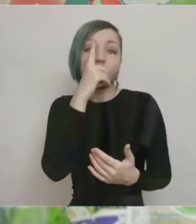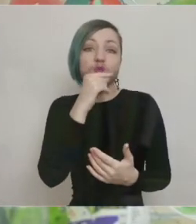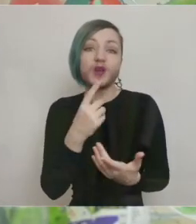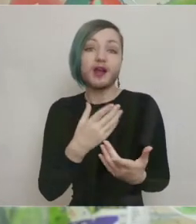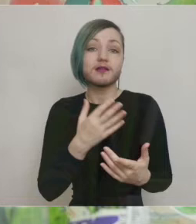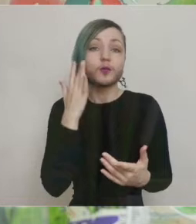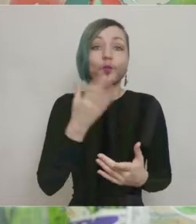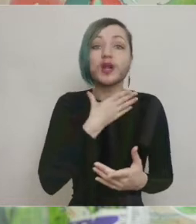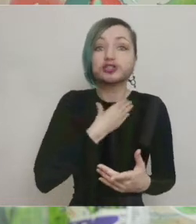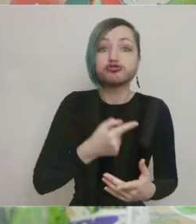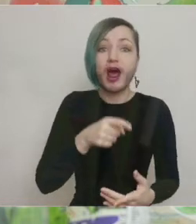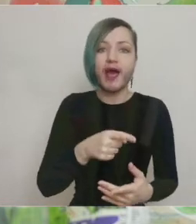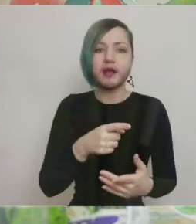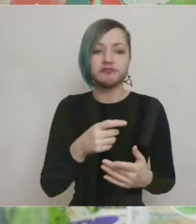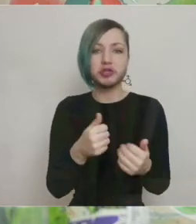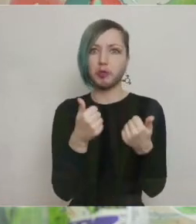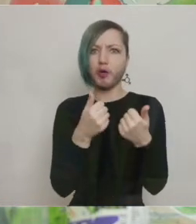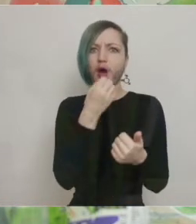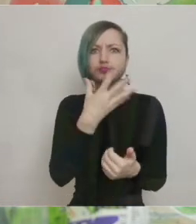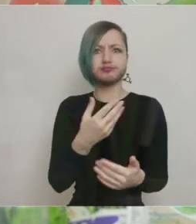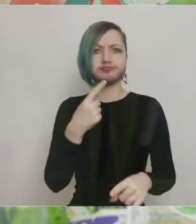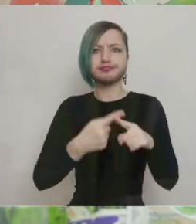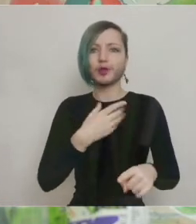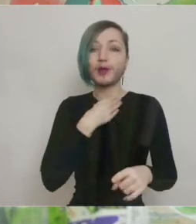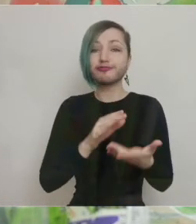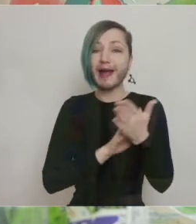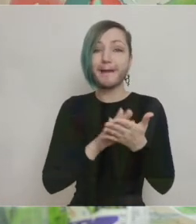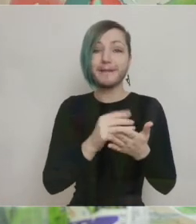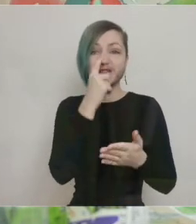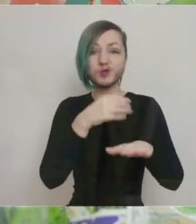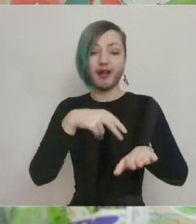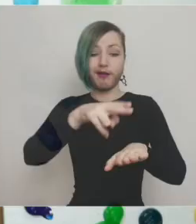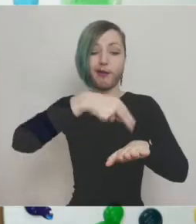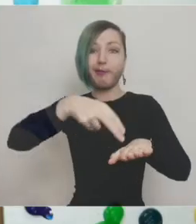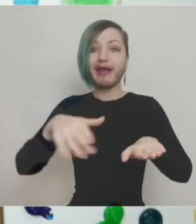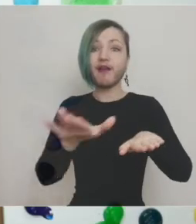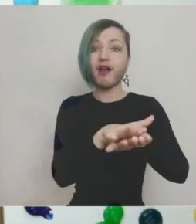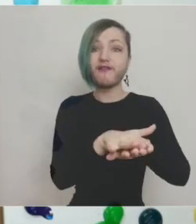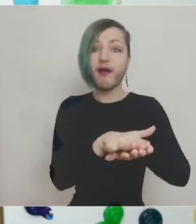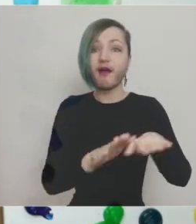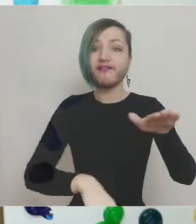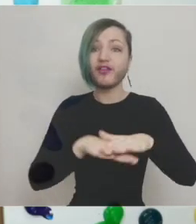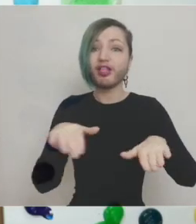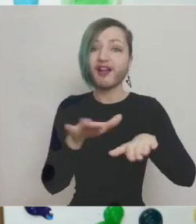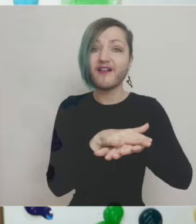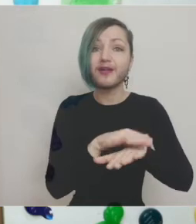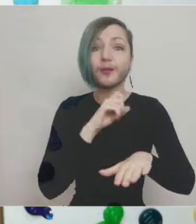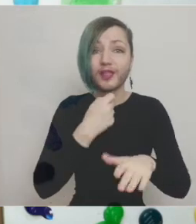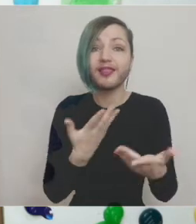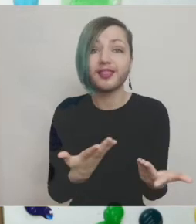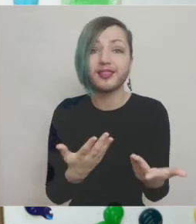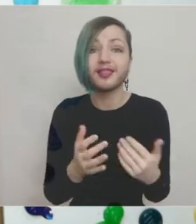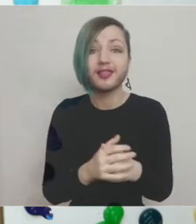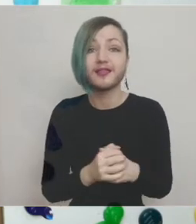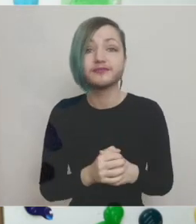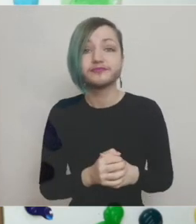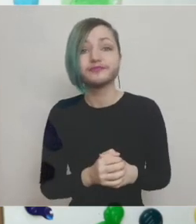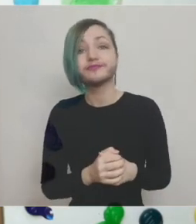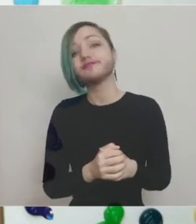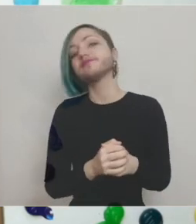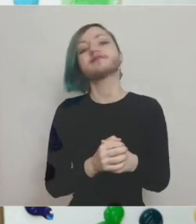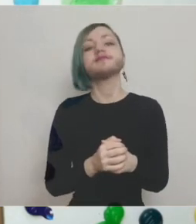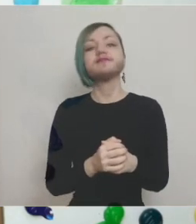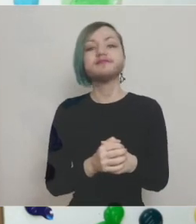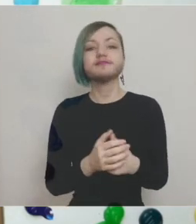over acrylic, because that's one of the beautiful things about the fact that it dries quite quickly. You can just paint over an